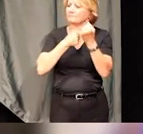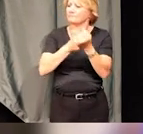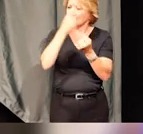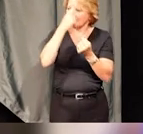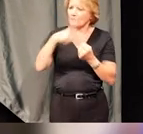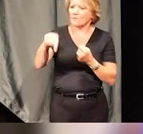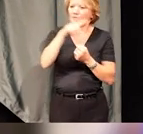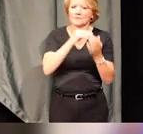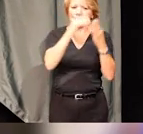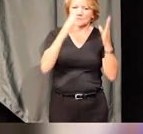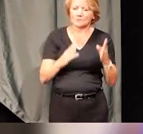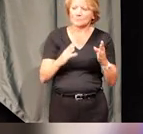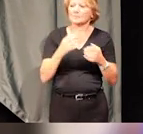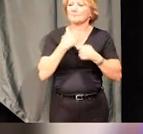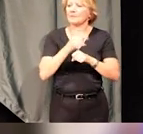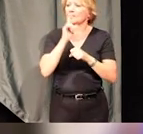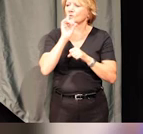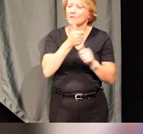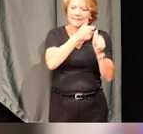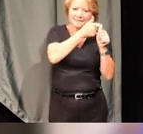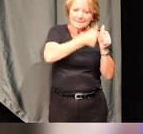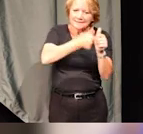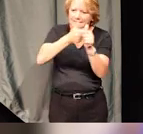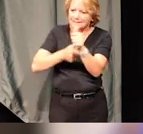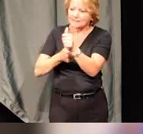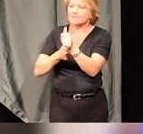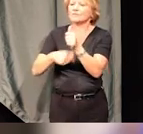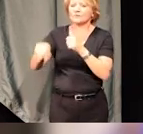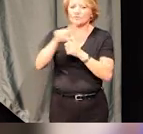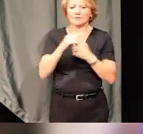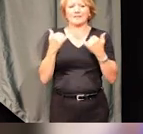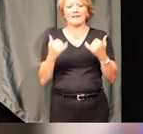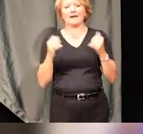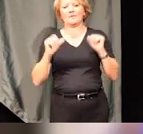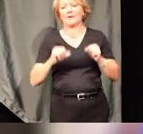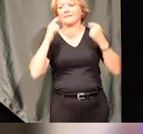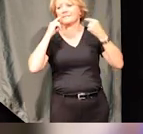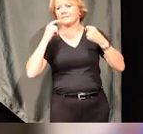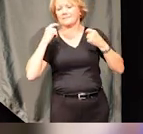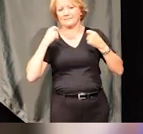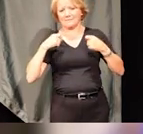to our students and made sure that each of the graduates we are